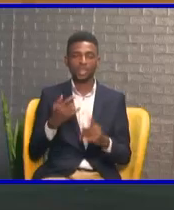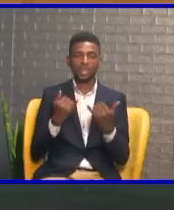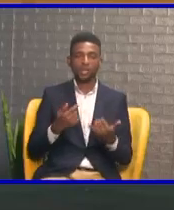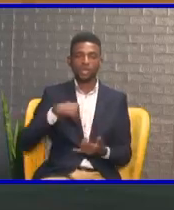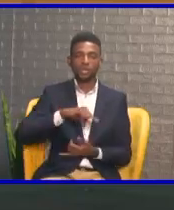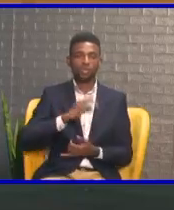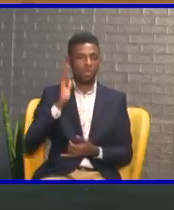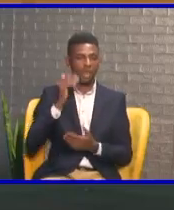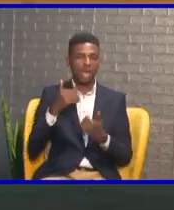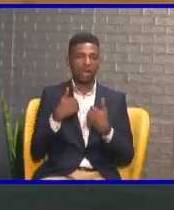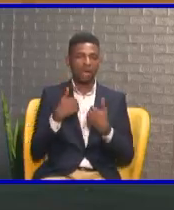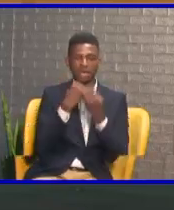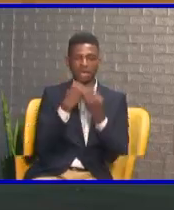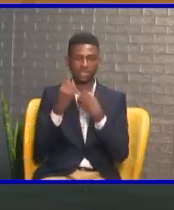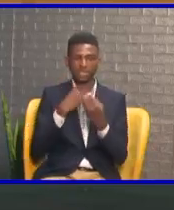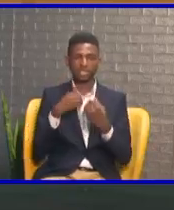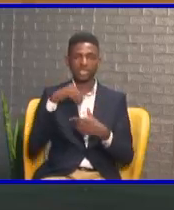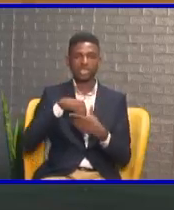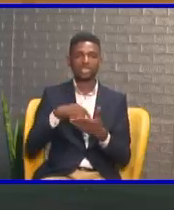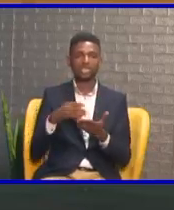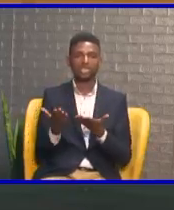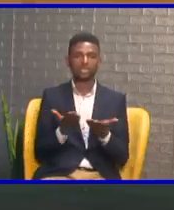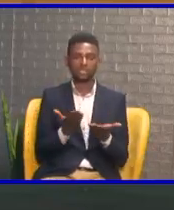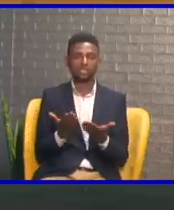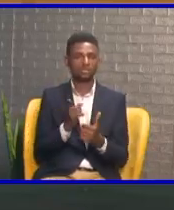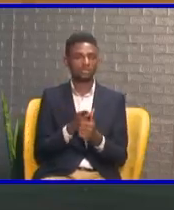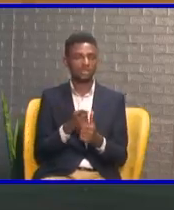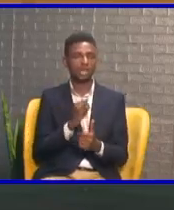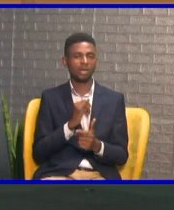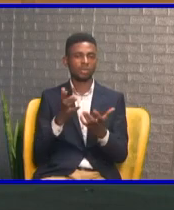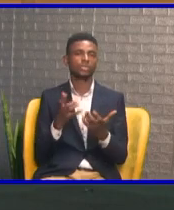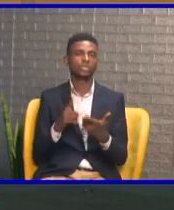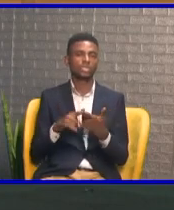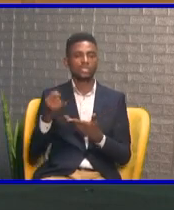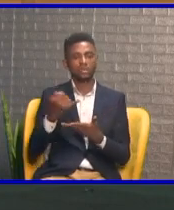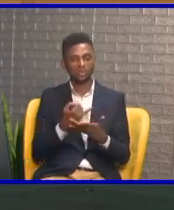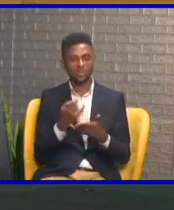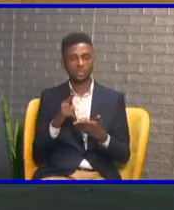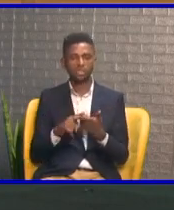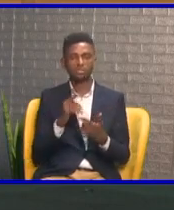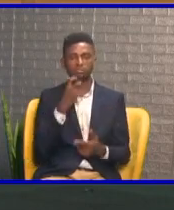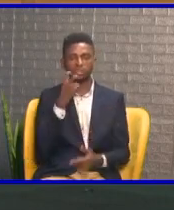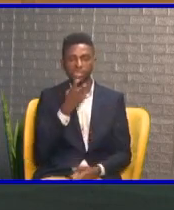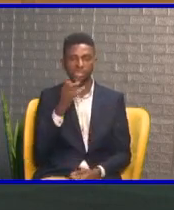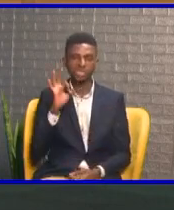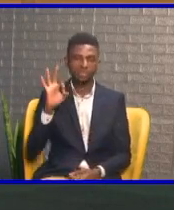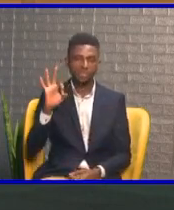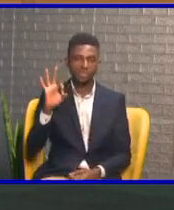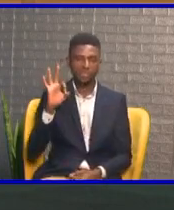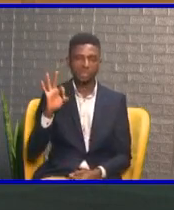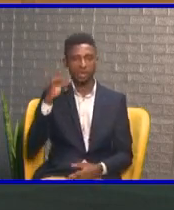have a communion healing service, but I will first of all invite to speak dear brother